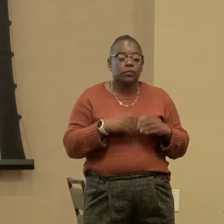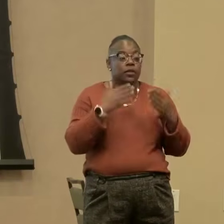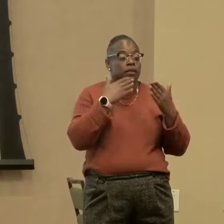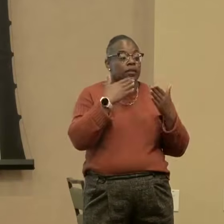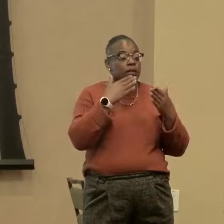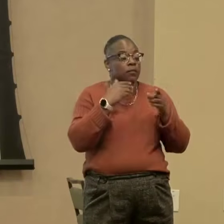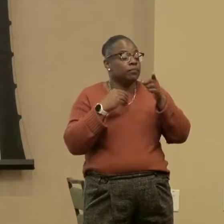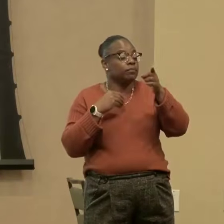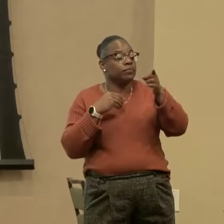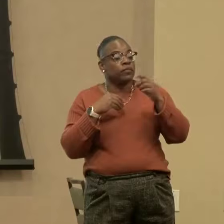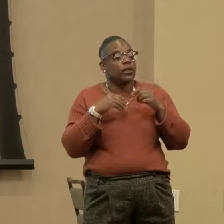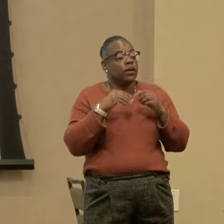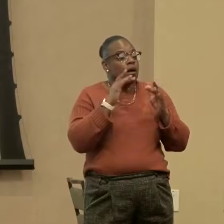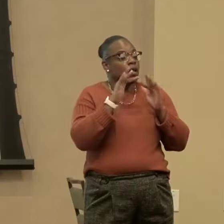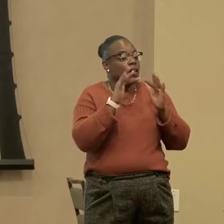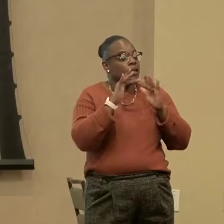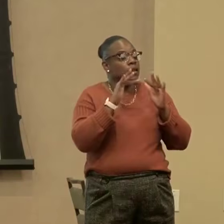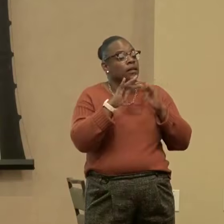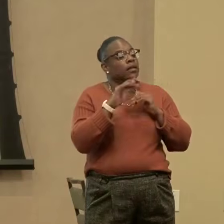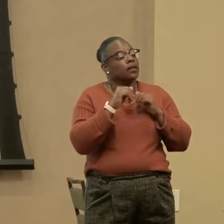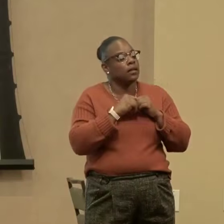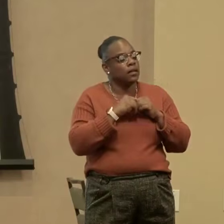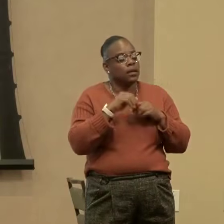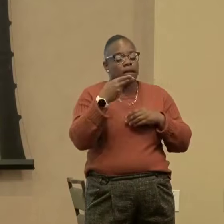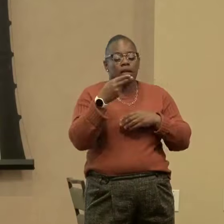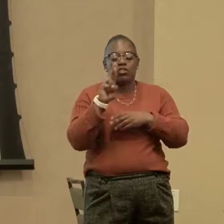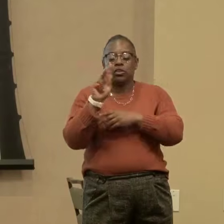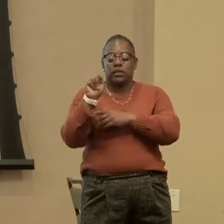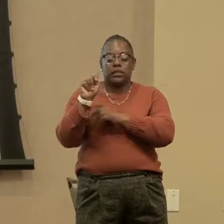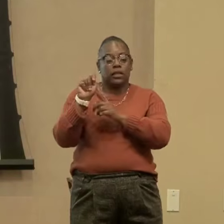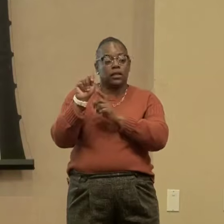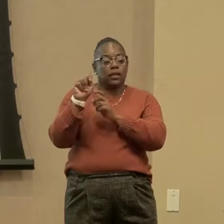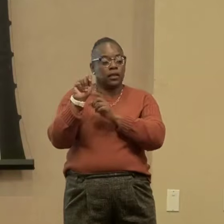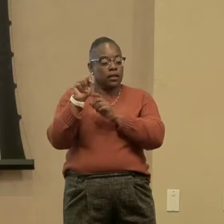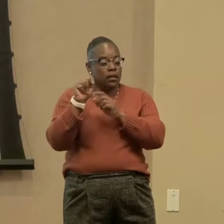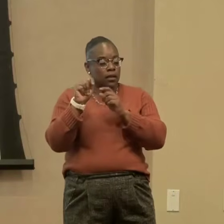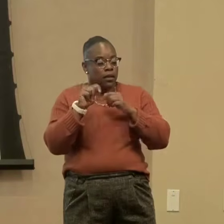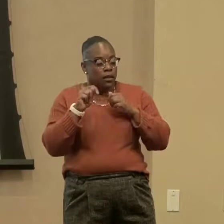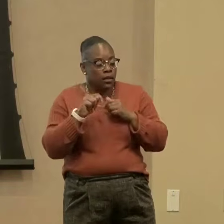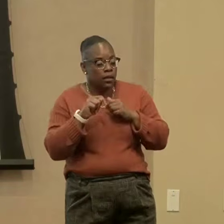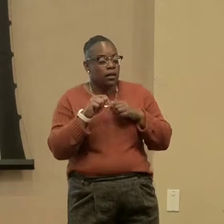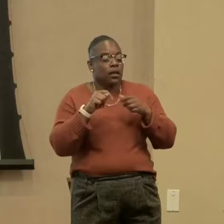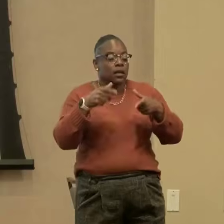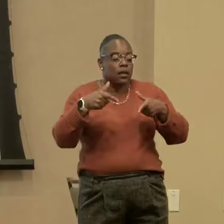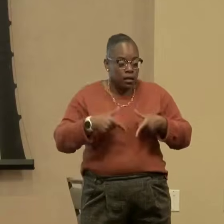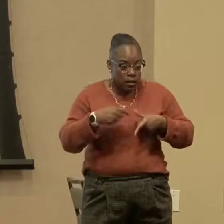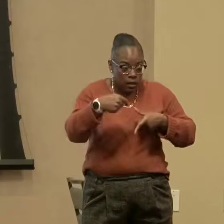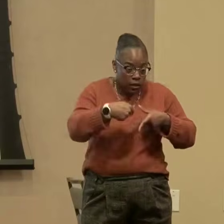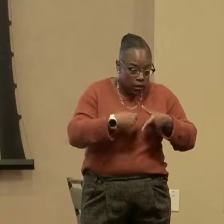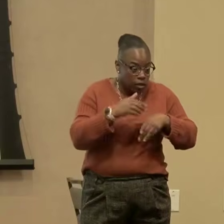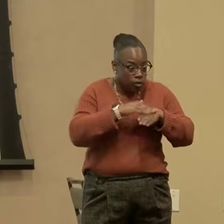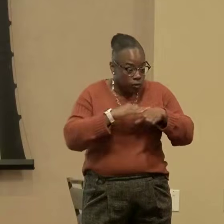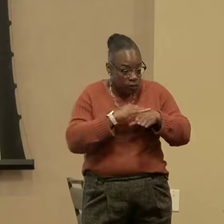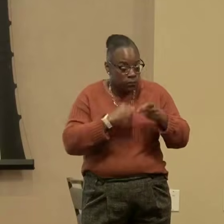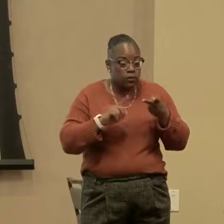Thank you. Okay, another online question. In terms of HRT, are estradiol creams inserted vaginally and estrogen